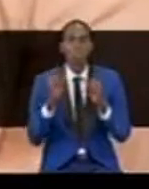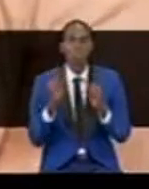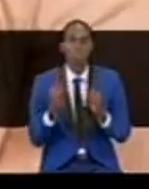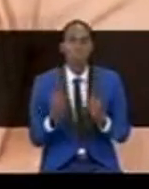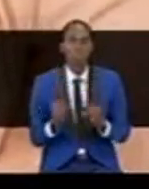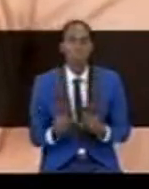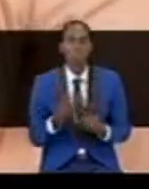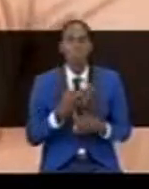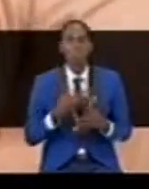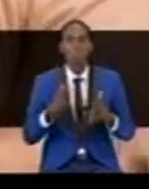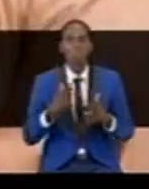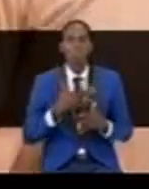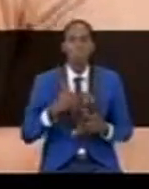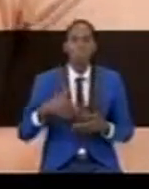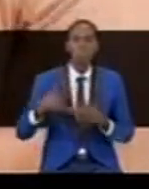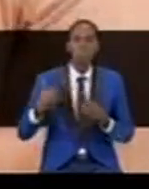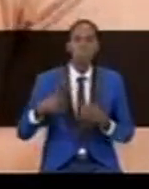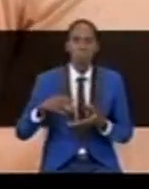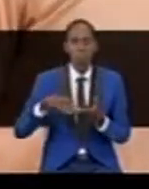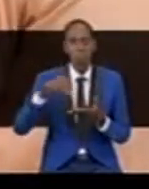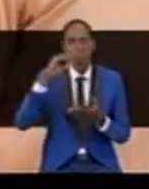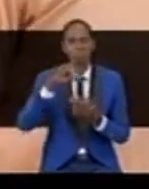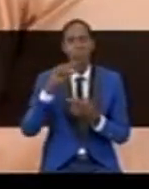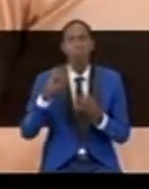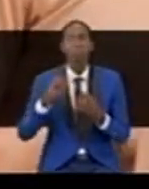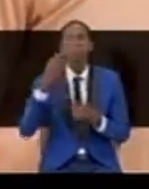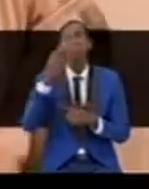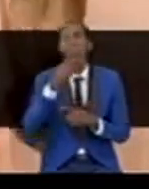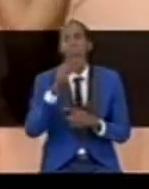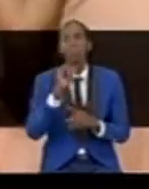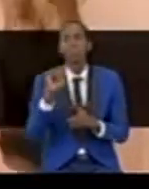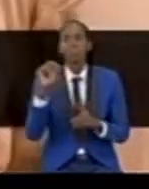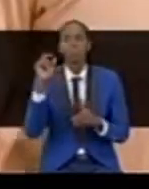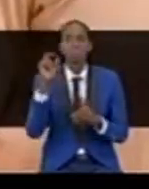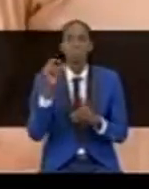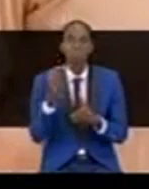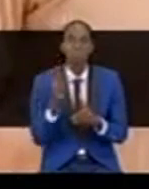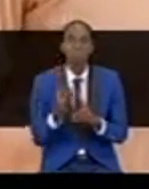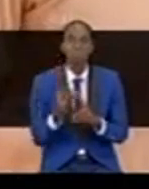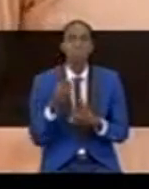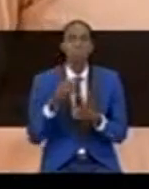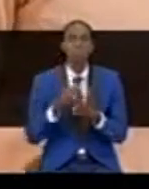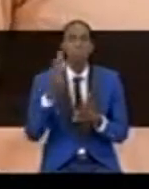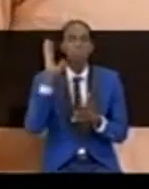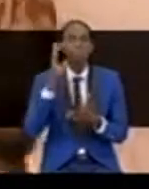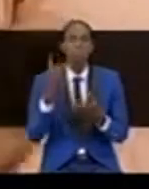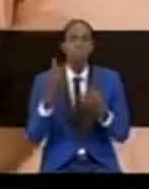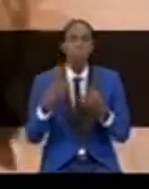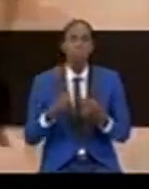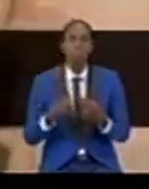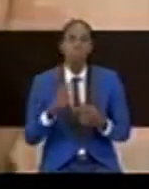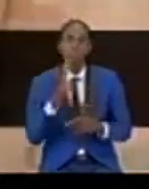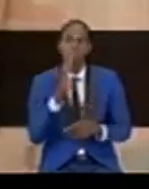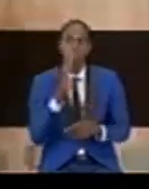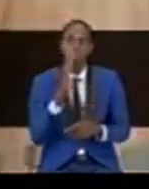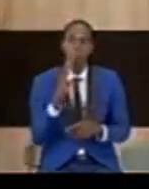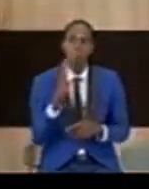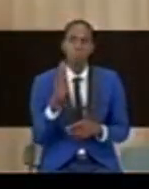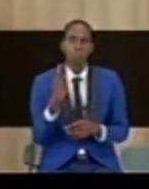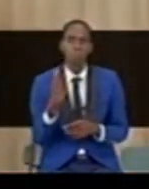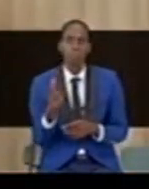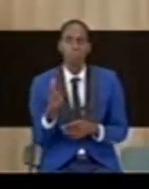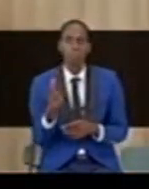steadfast. Let my heart learn when you speak a word, you will come to